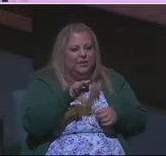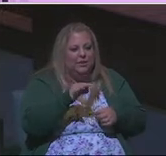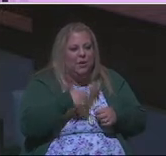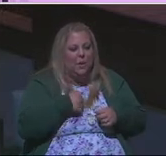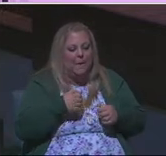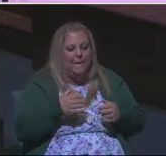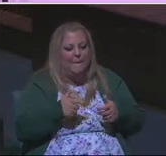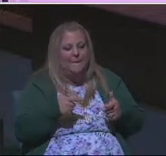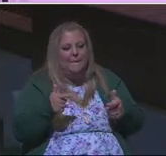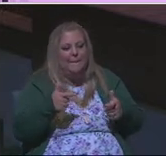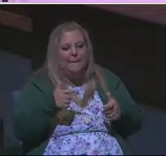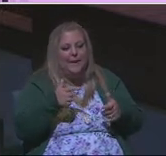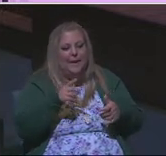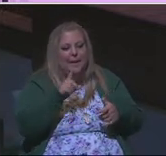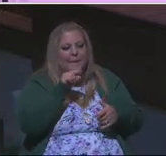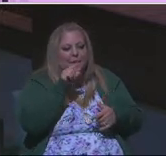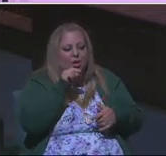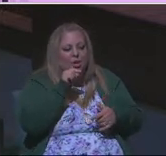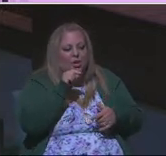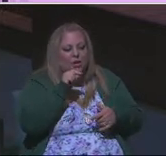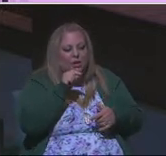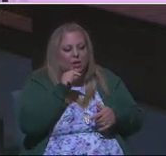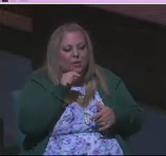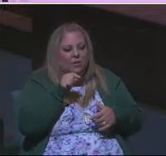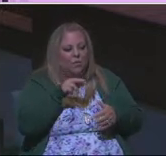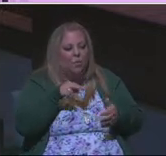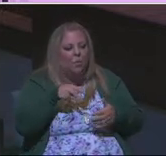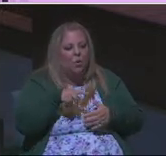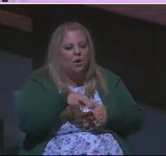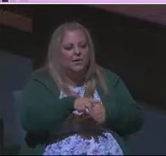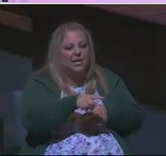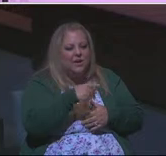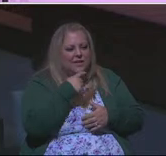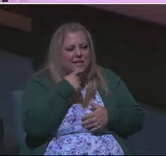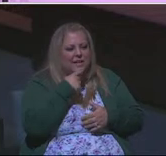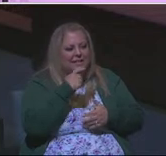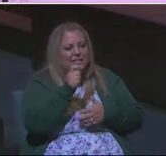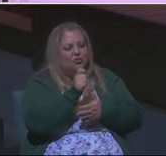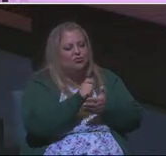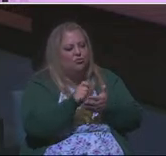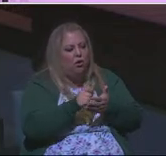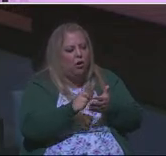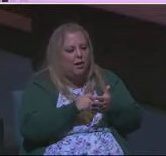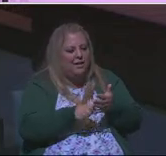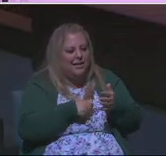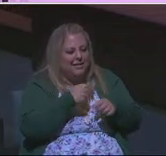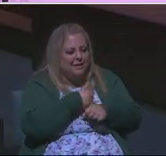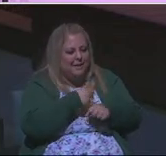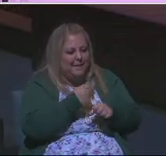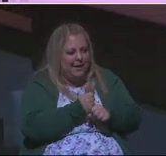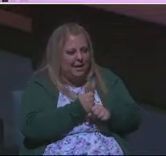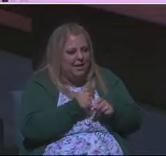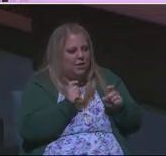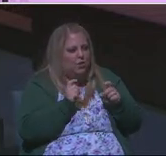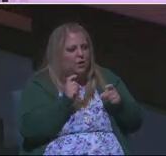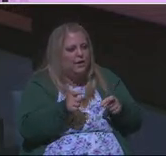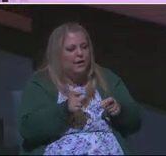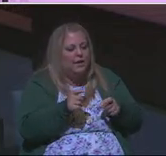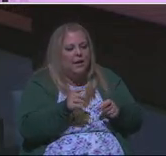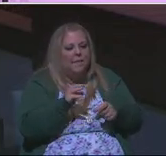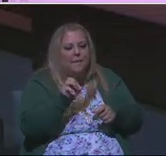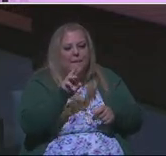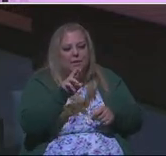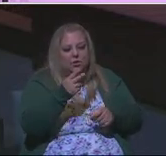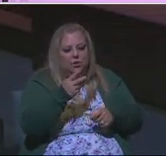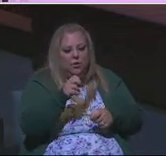out and he says he's drawing, he has a drawing that he's made to give Mr. Hooper. And he says, I